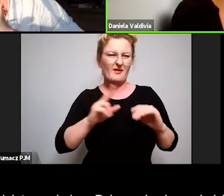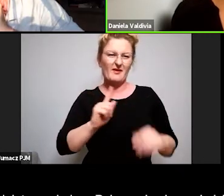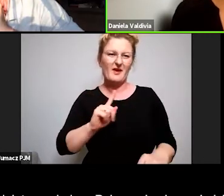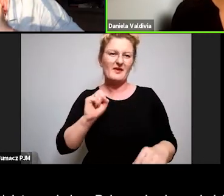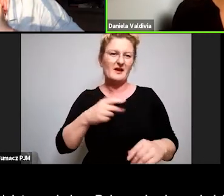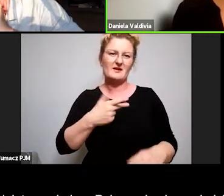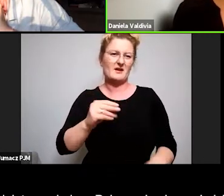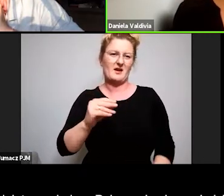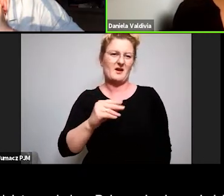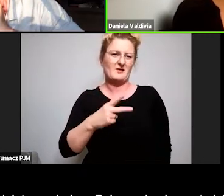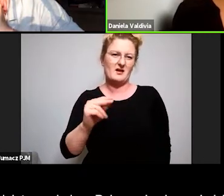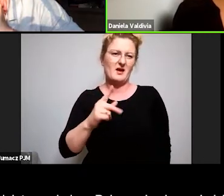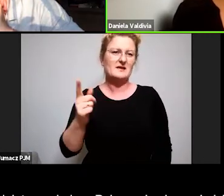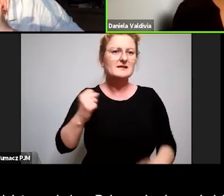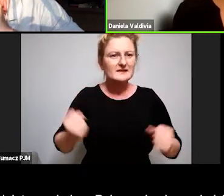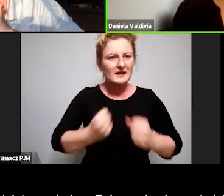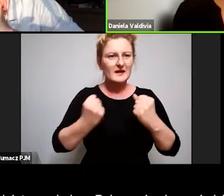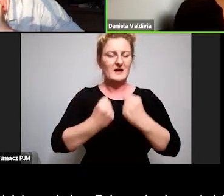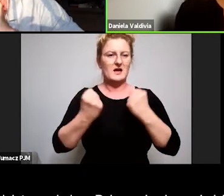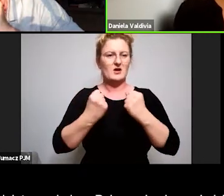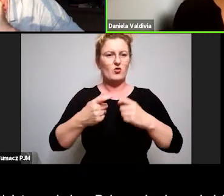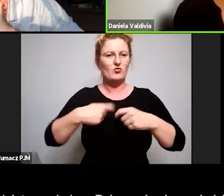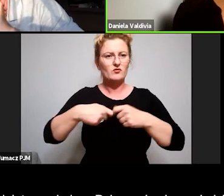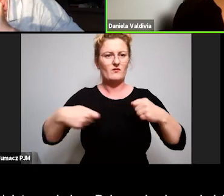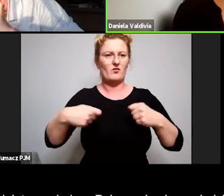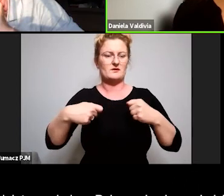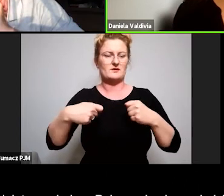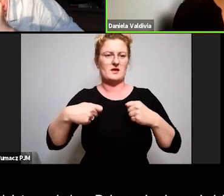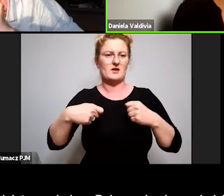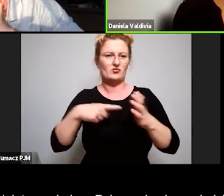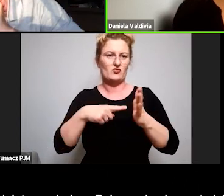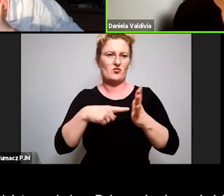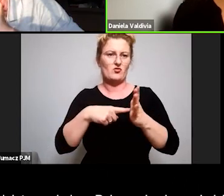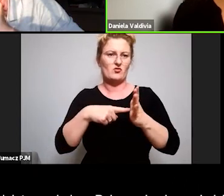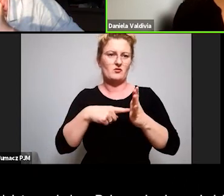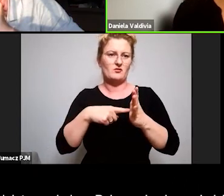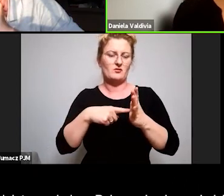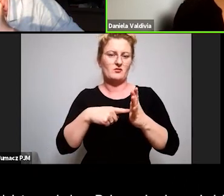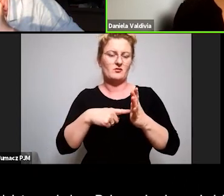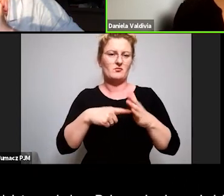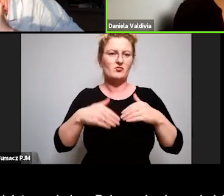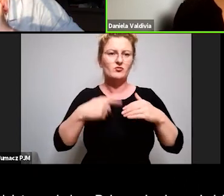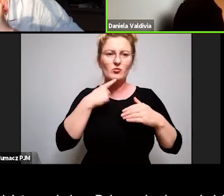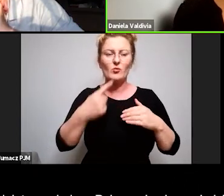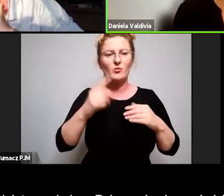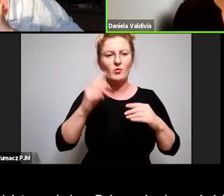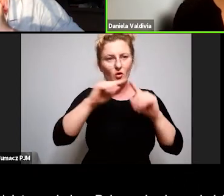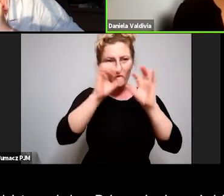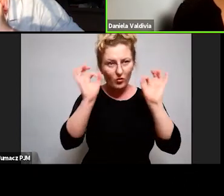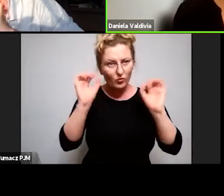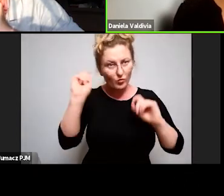Like the state do not invest a lot in them, in training them.